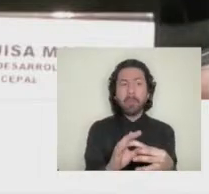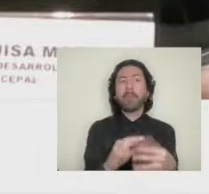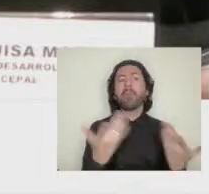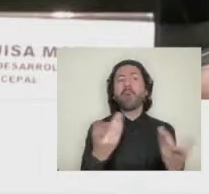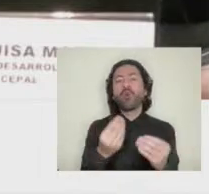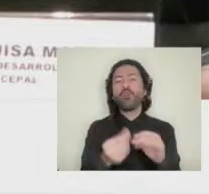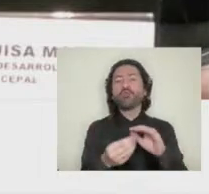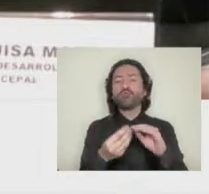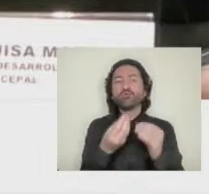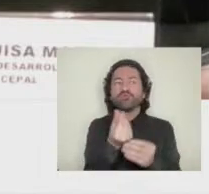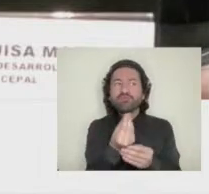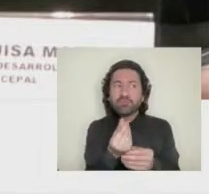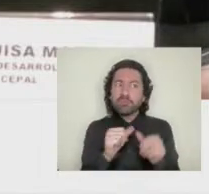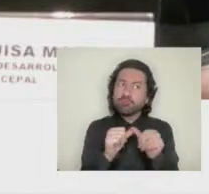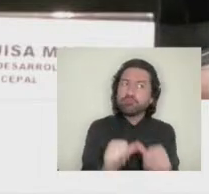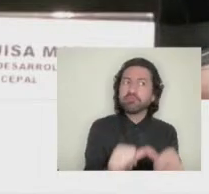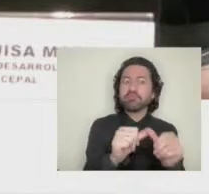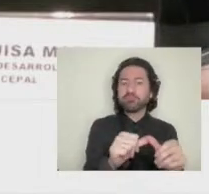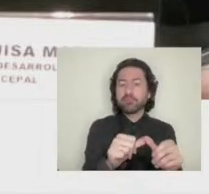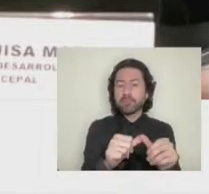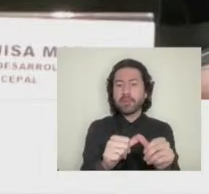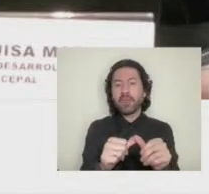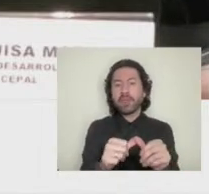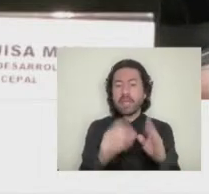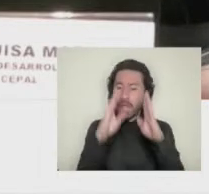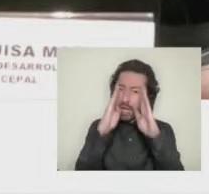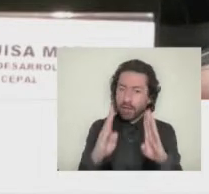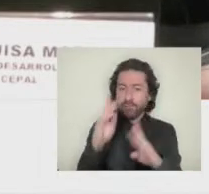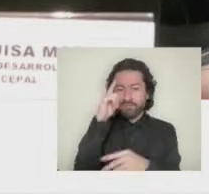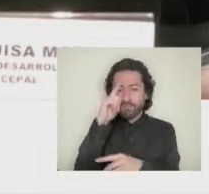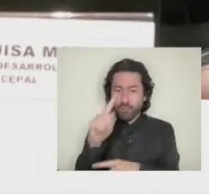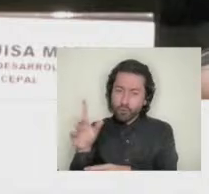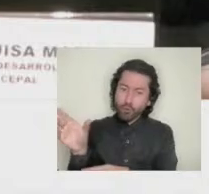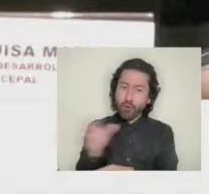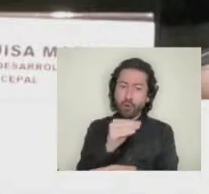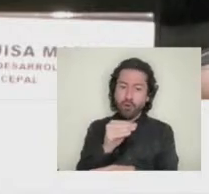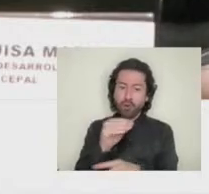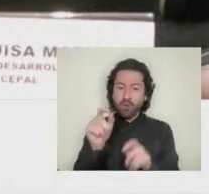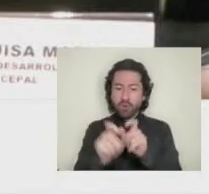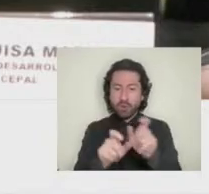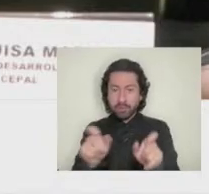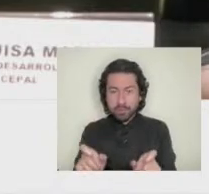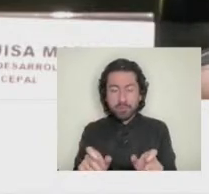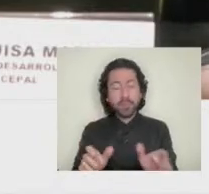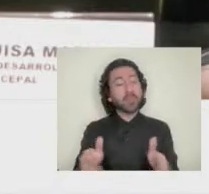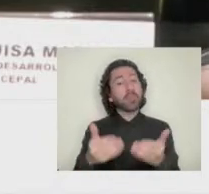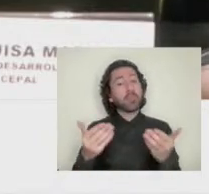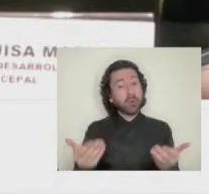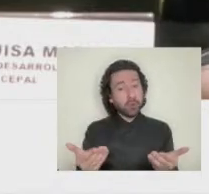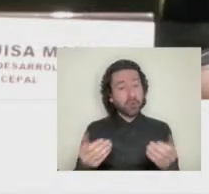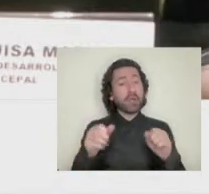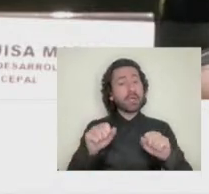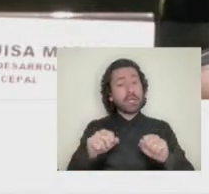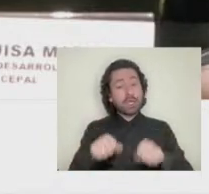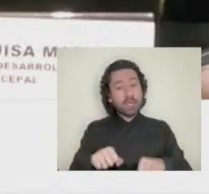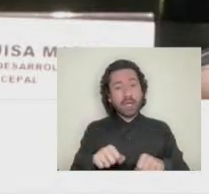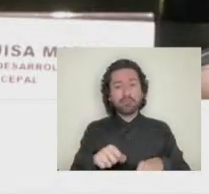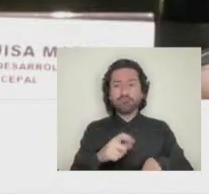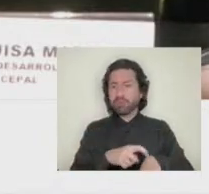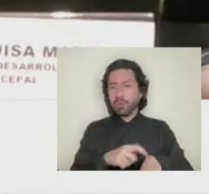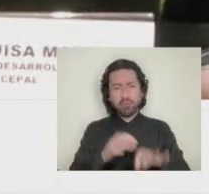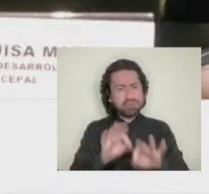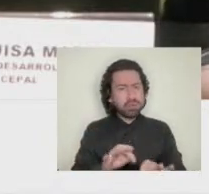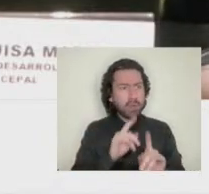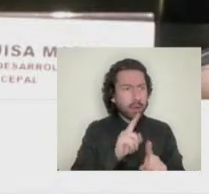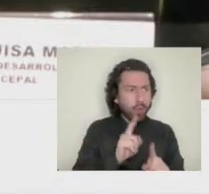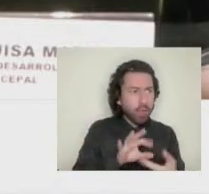with financial sustainability, guaranteeing the coverage and the sufficiency of access and coverage of health, and with the ability